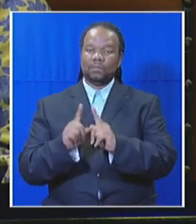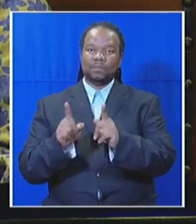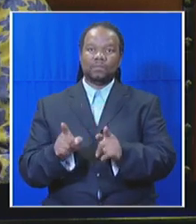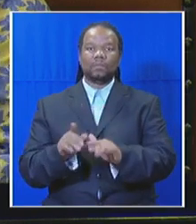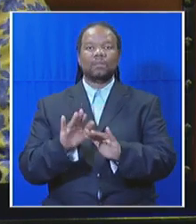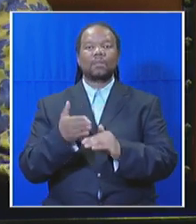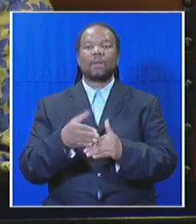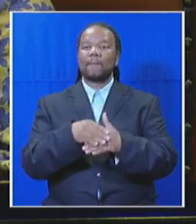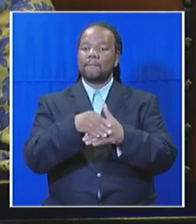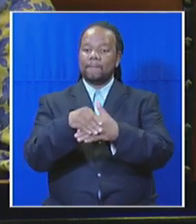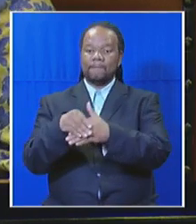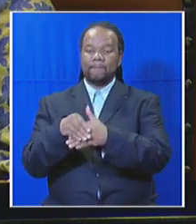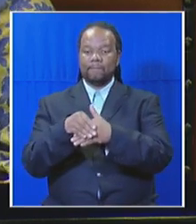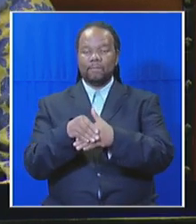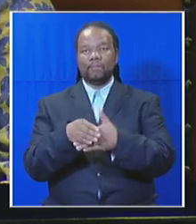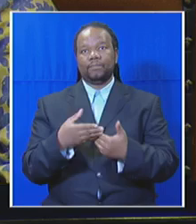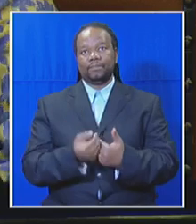Honorable members,